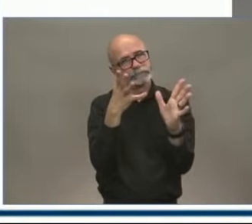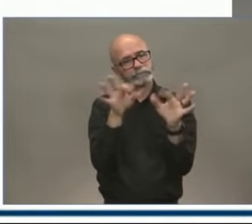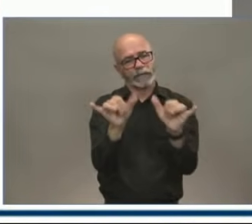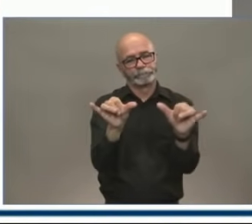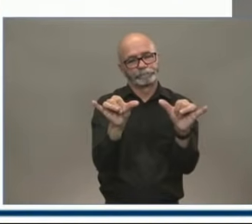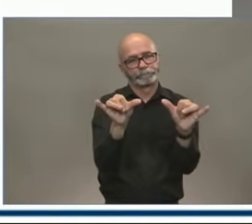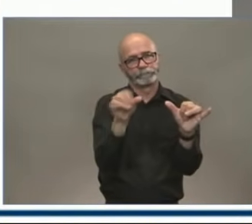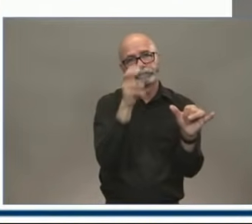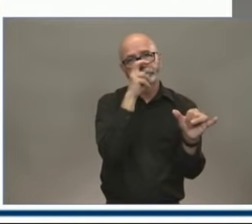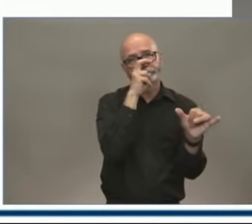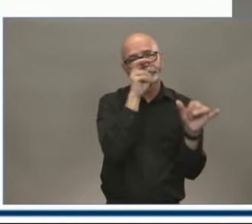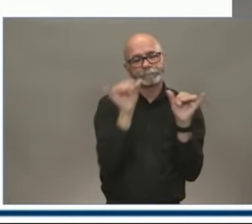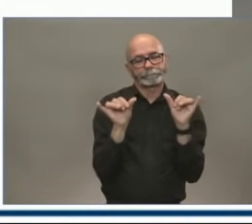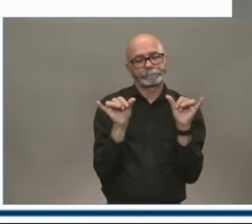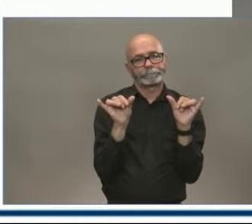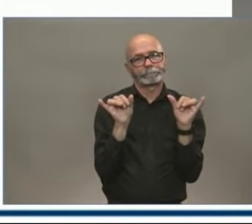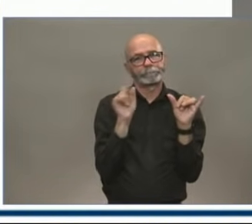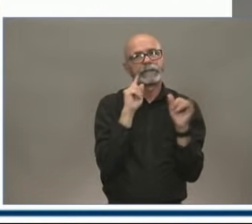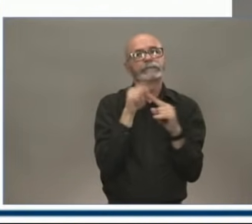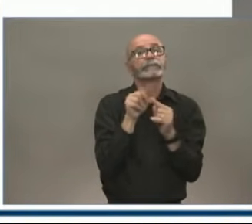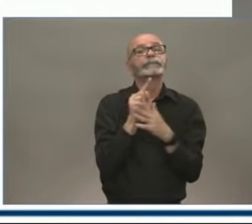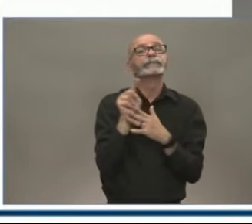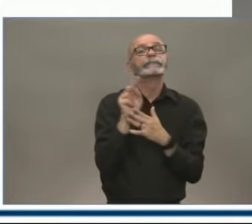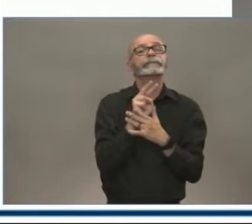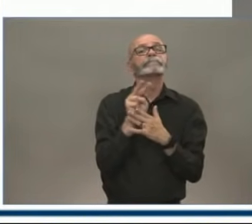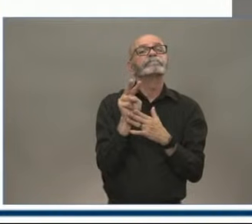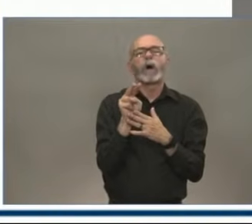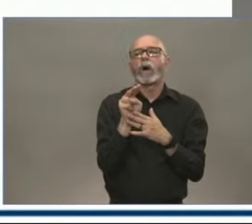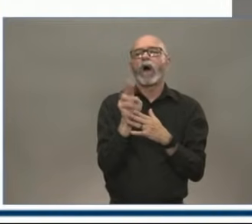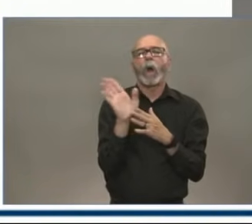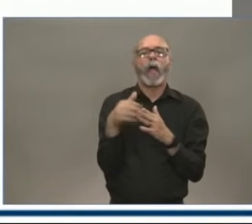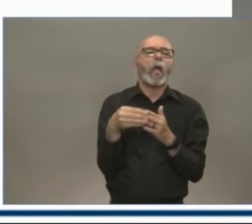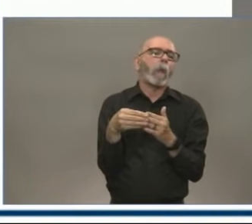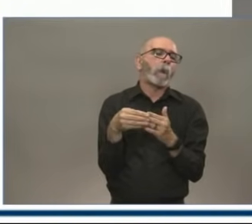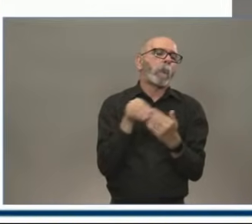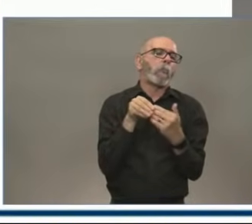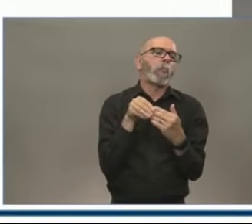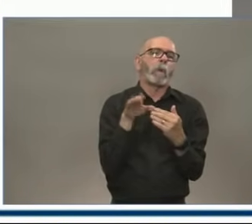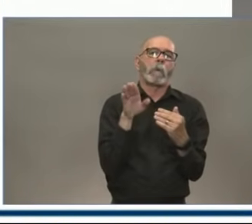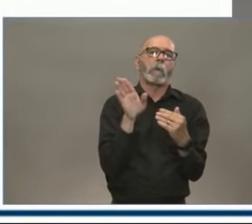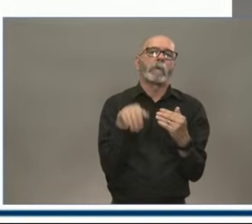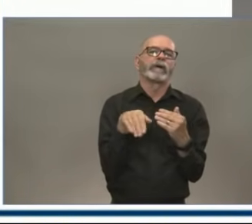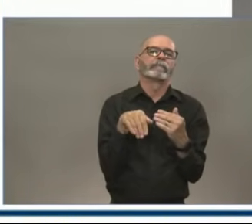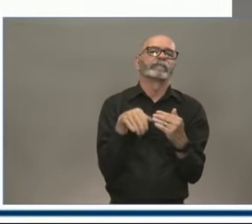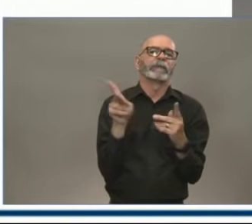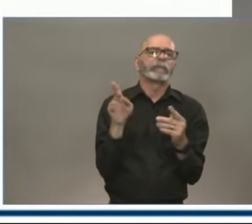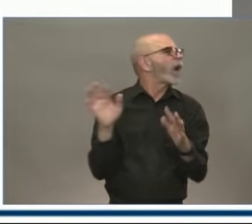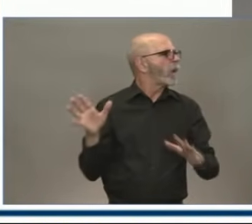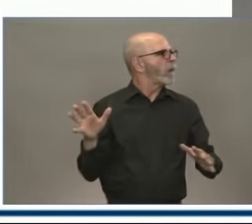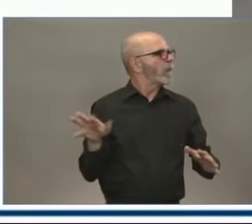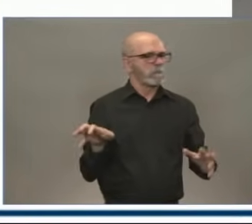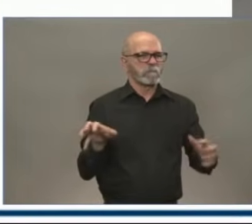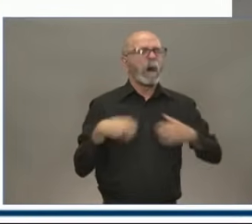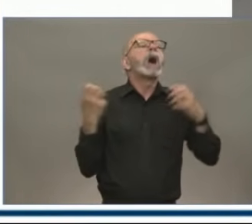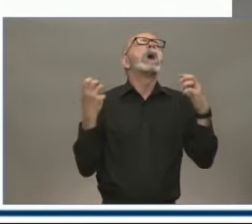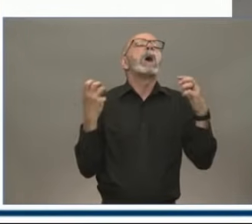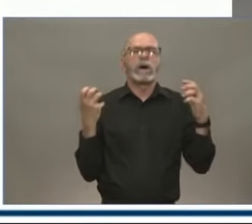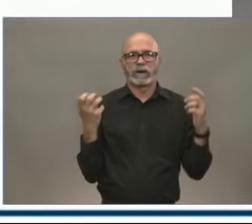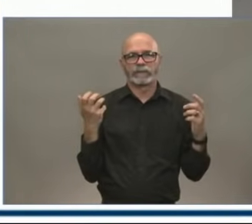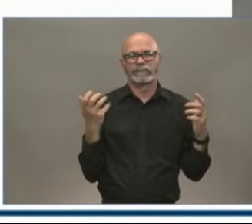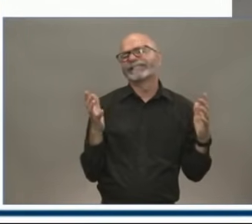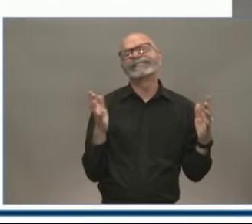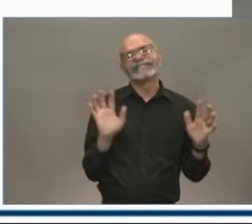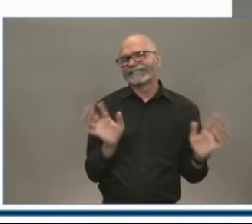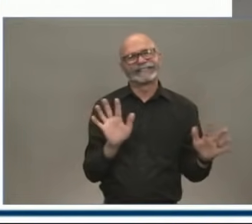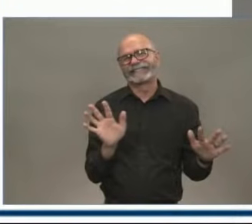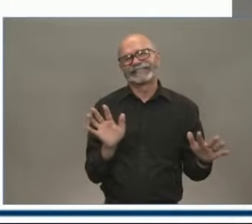time possible. And every time we give an exception, it creates another opportunity for a breakthrough that might then be the reason why we have to